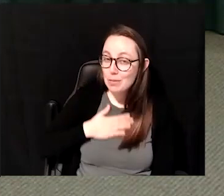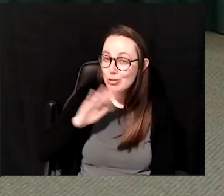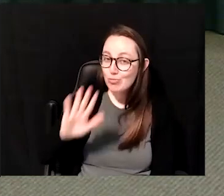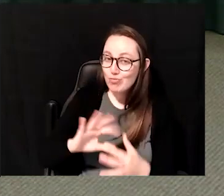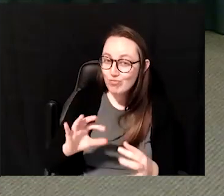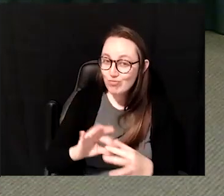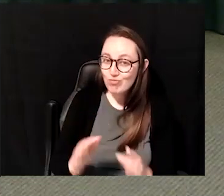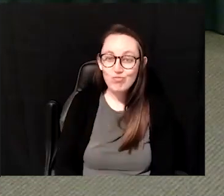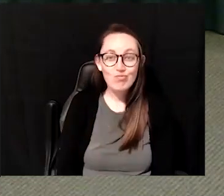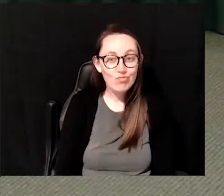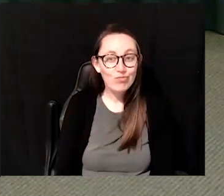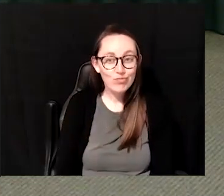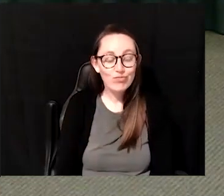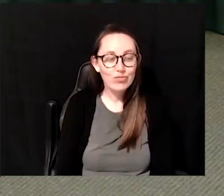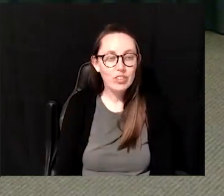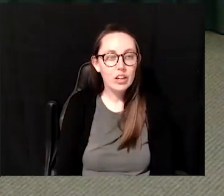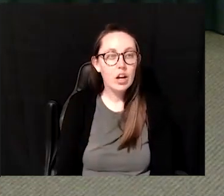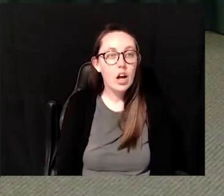no